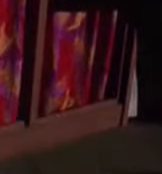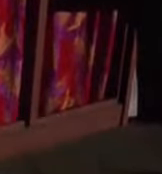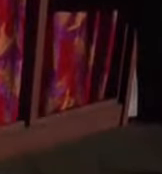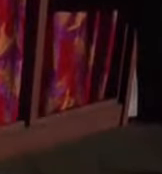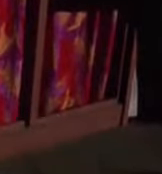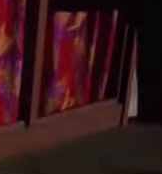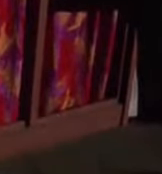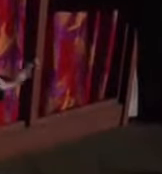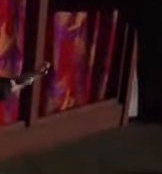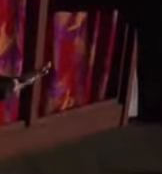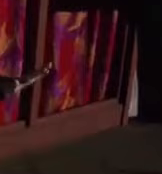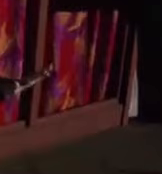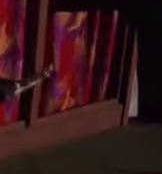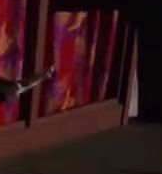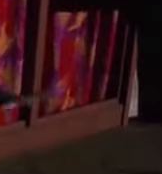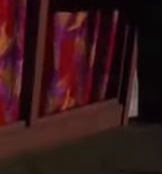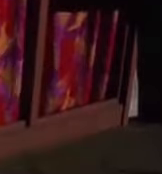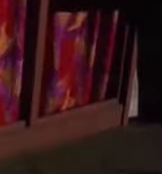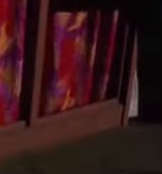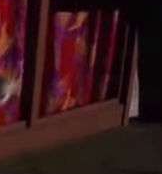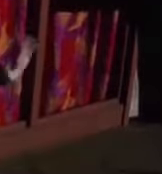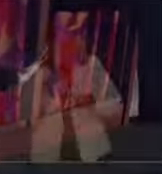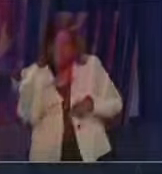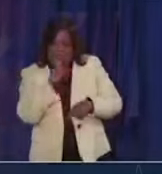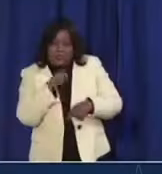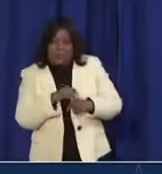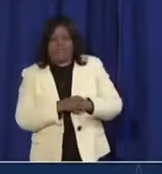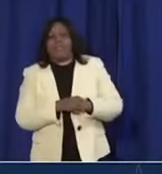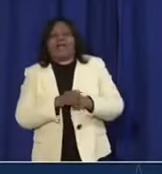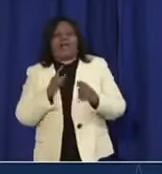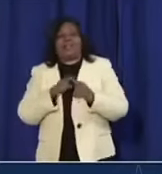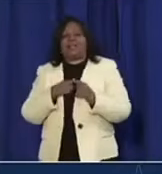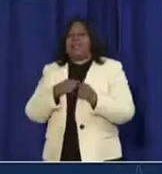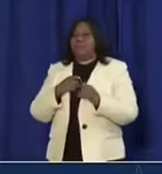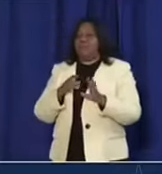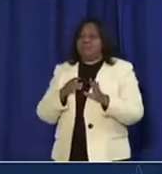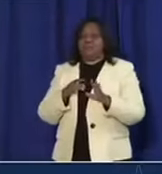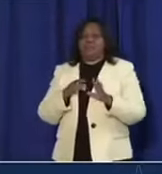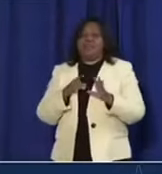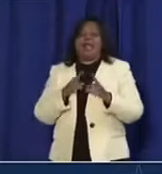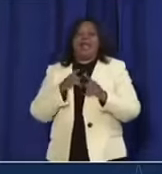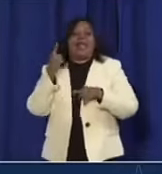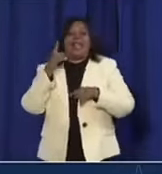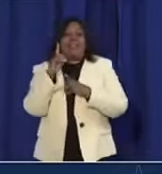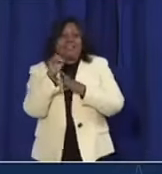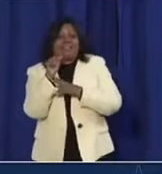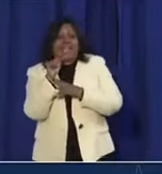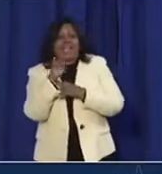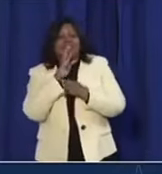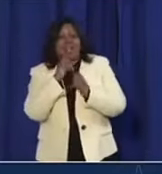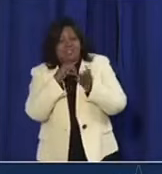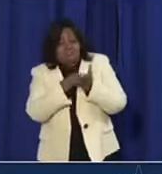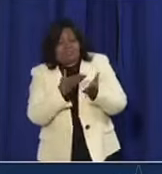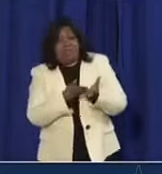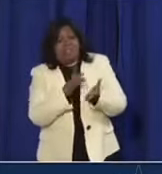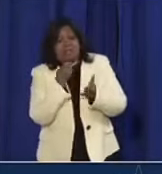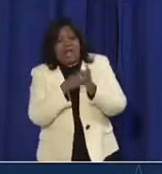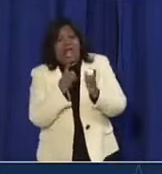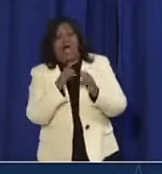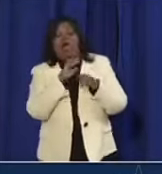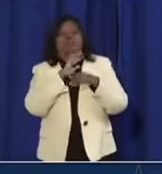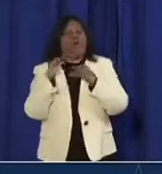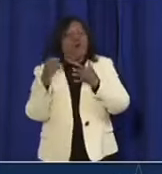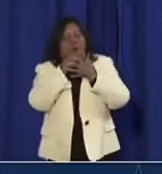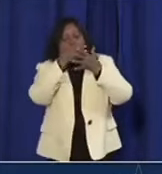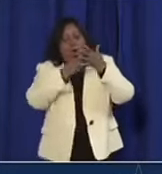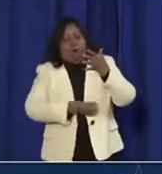makes my life a hell, okay? A living hell. And then I have a follow-up. The data speaks for itself. The data. And on all of